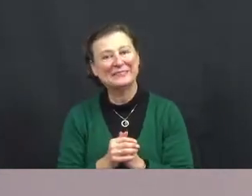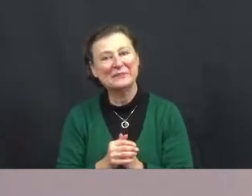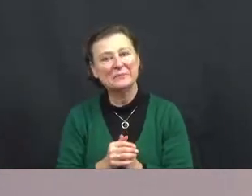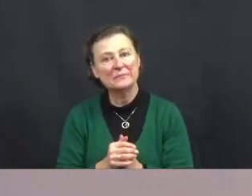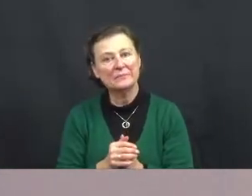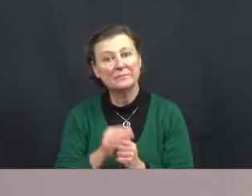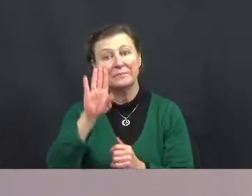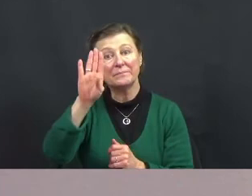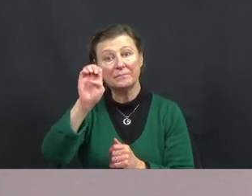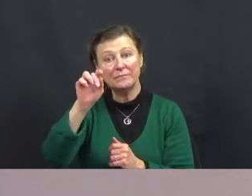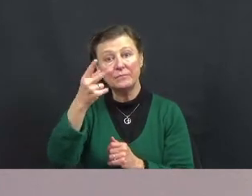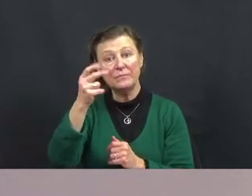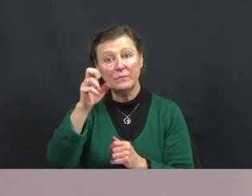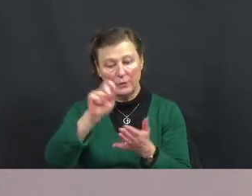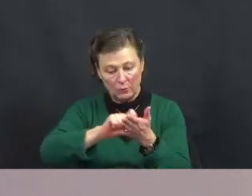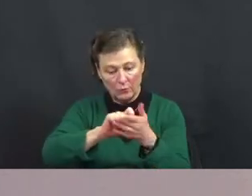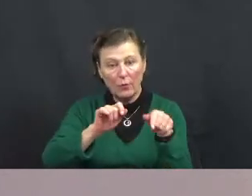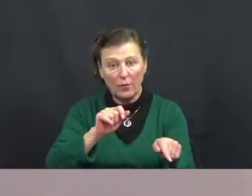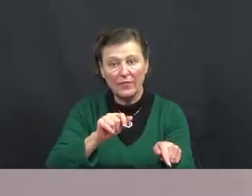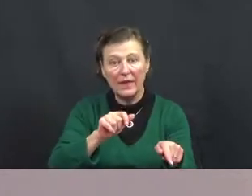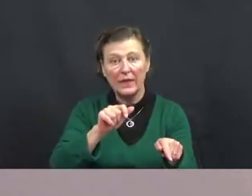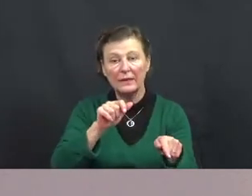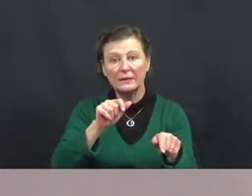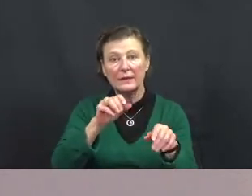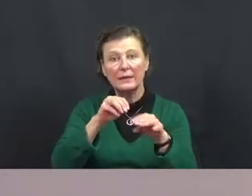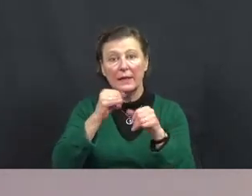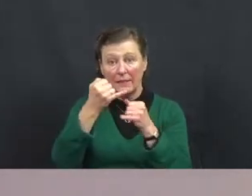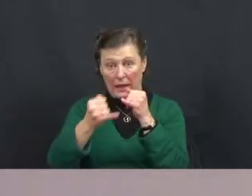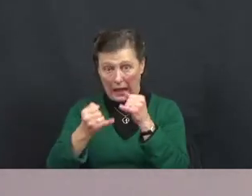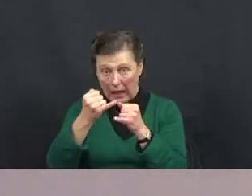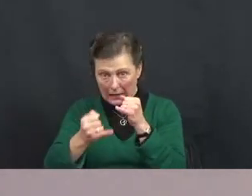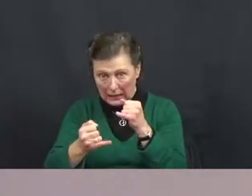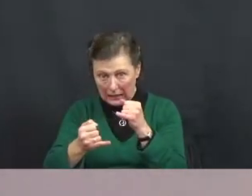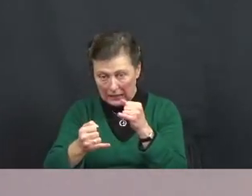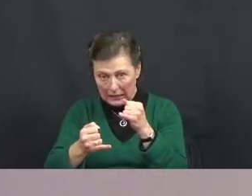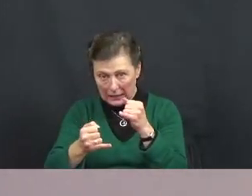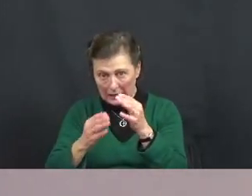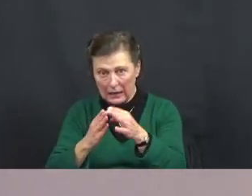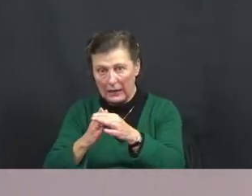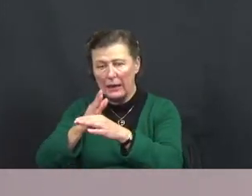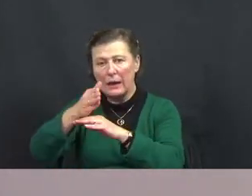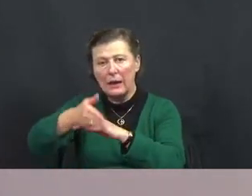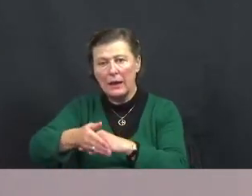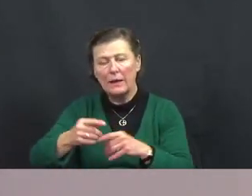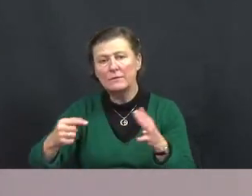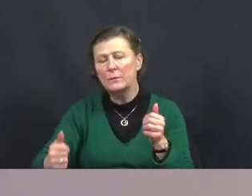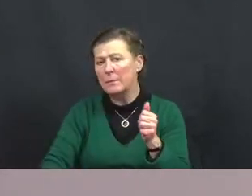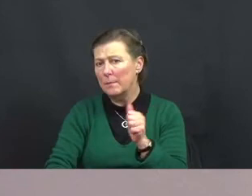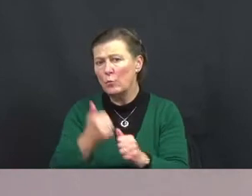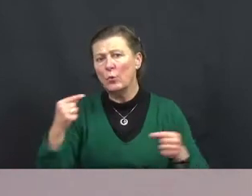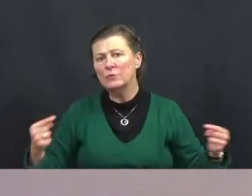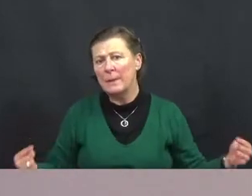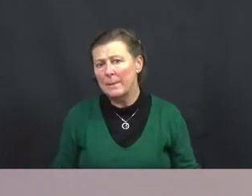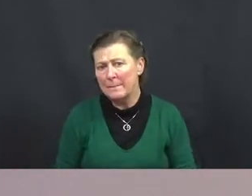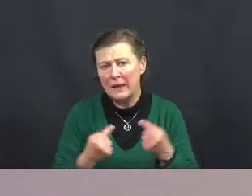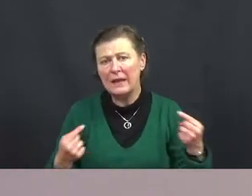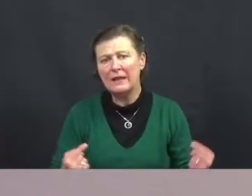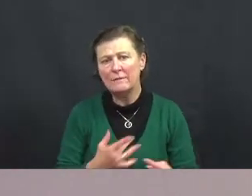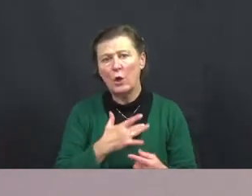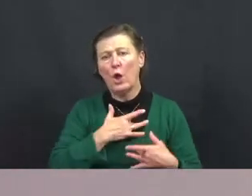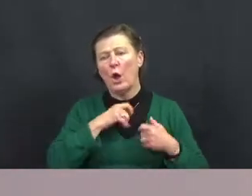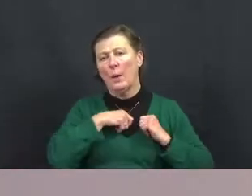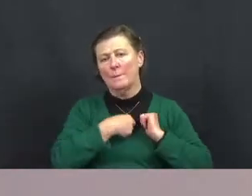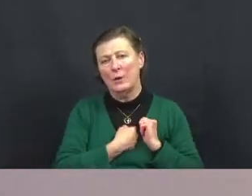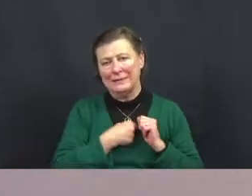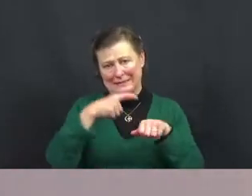Beethoven wrote this sonata at the end after the most painful and heartbreaking period of